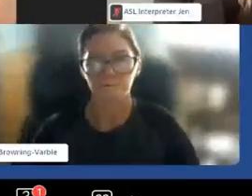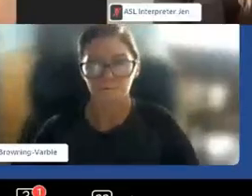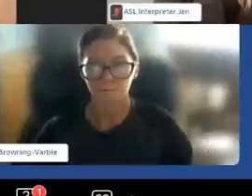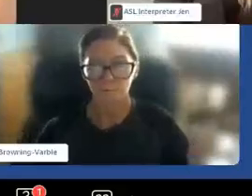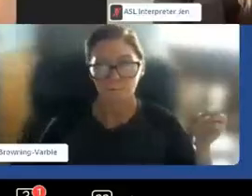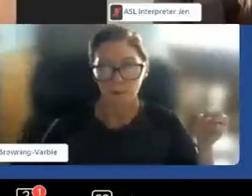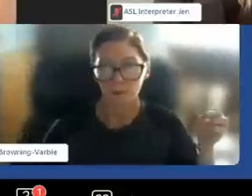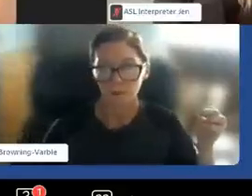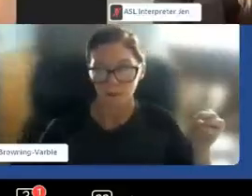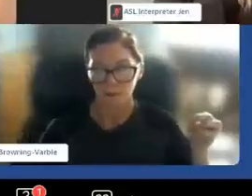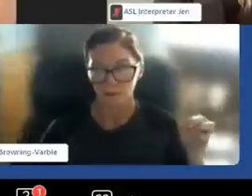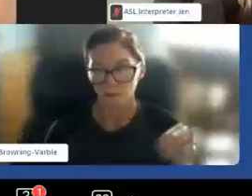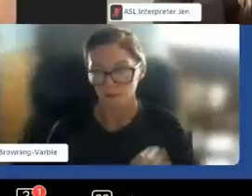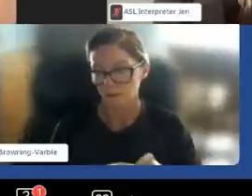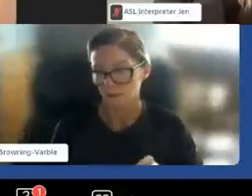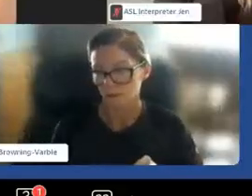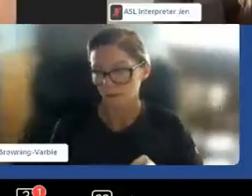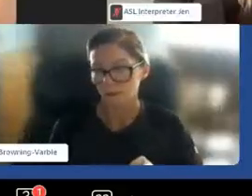Is everybody?